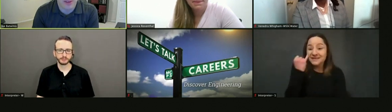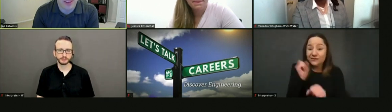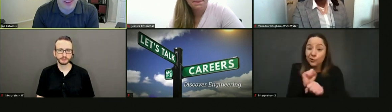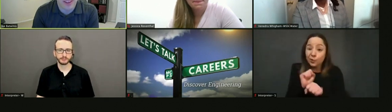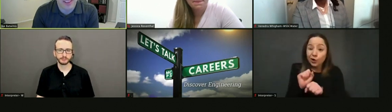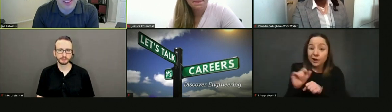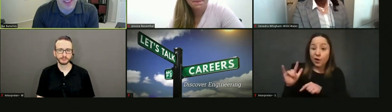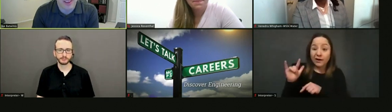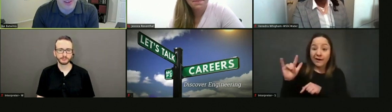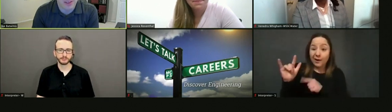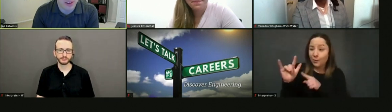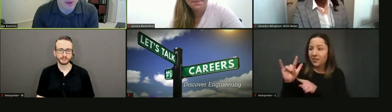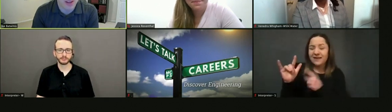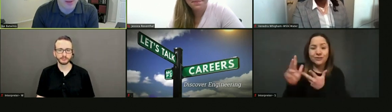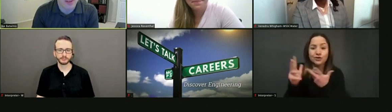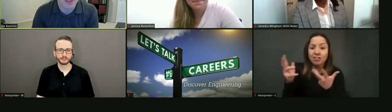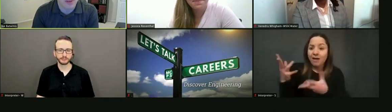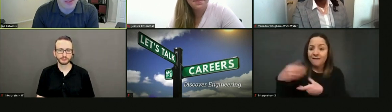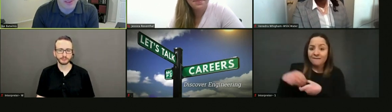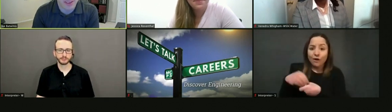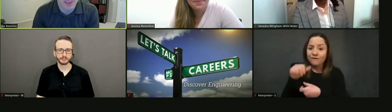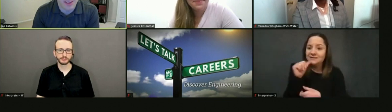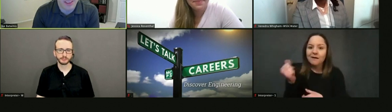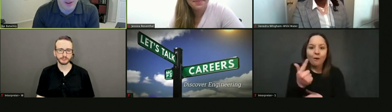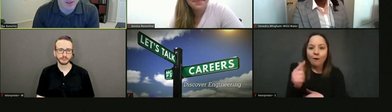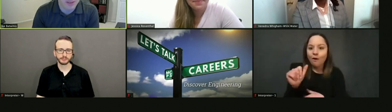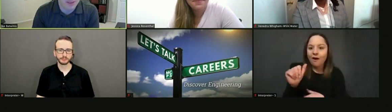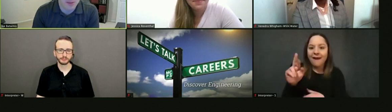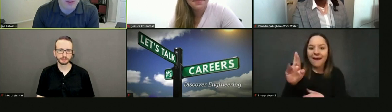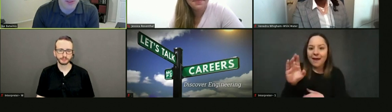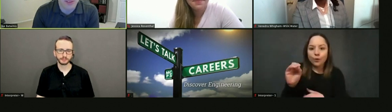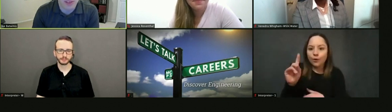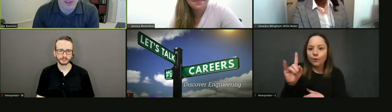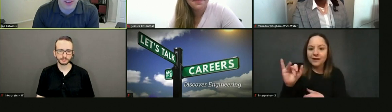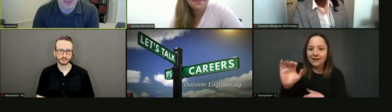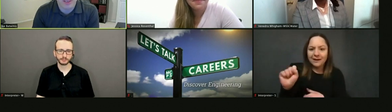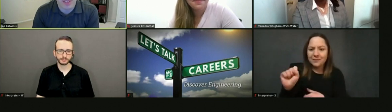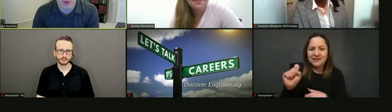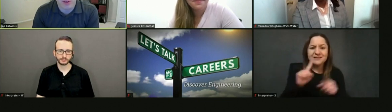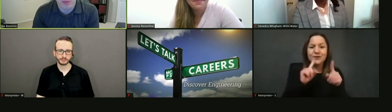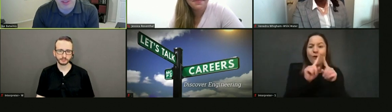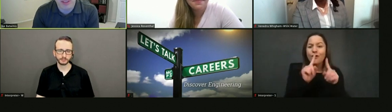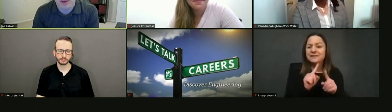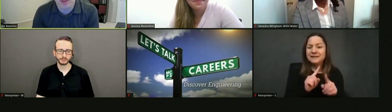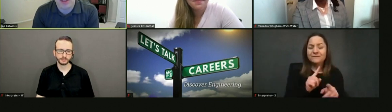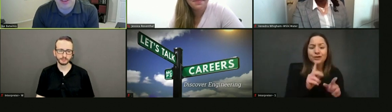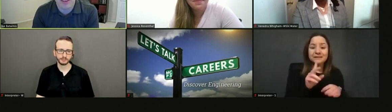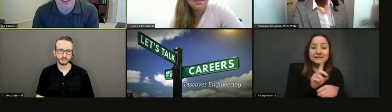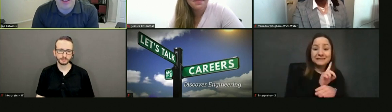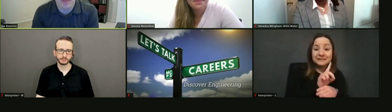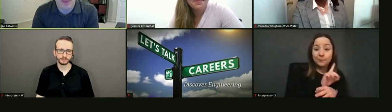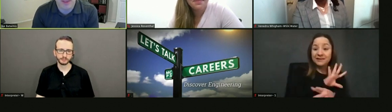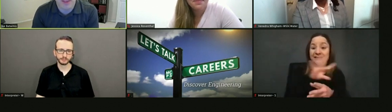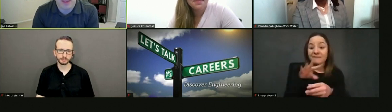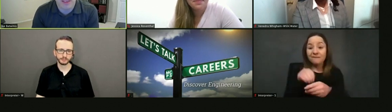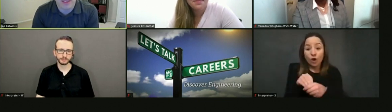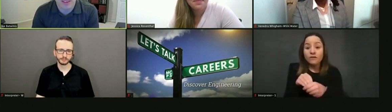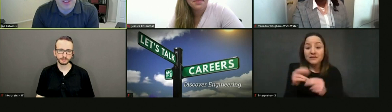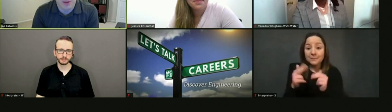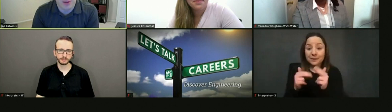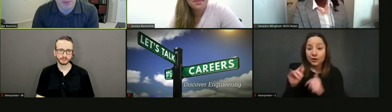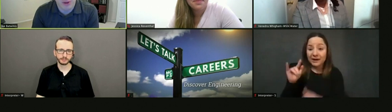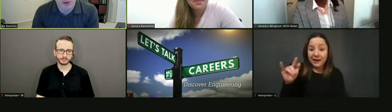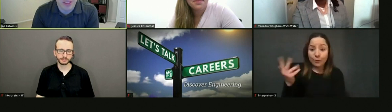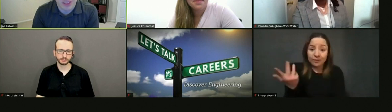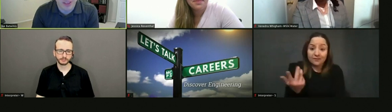to do, and it's not all just aerodynamics. So there's all different disciplines of engineering that go into building an airplane.